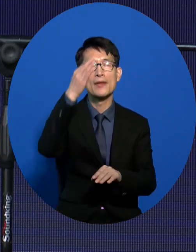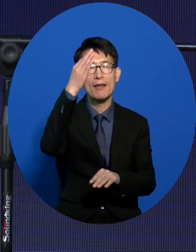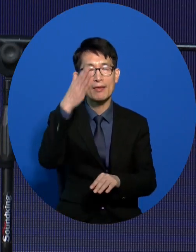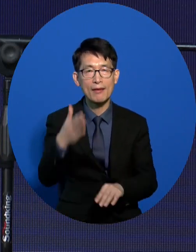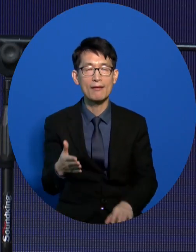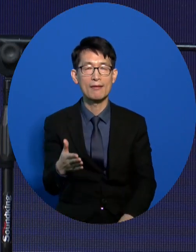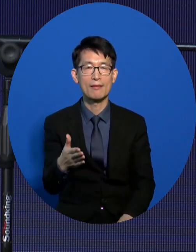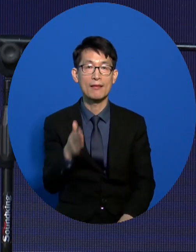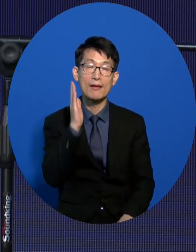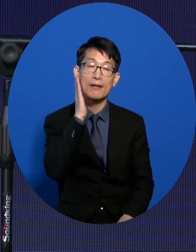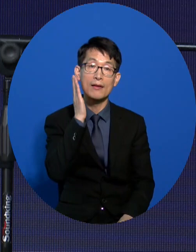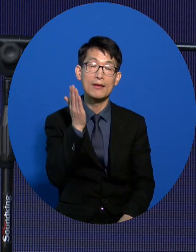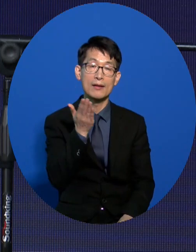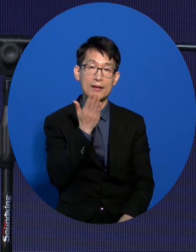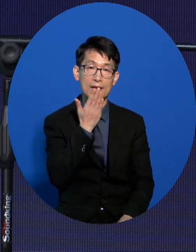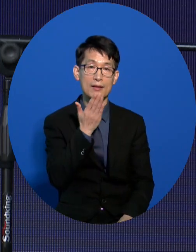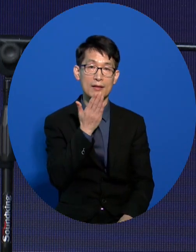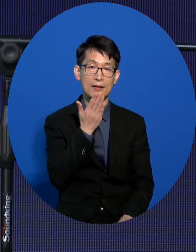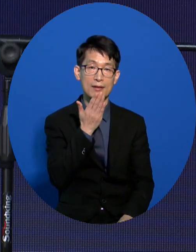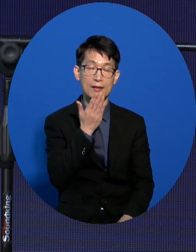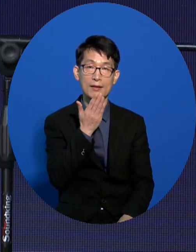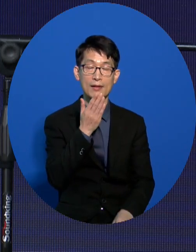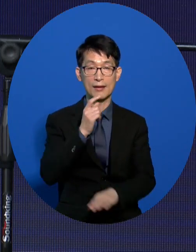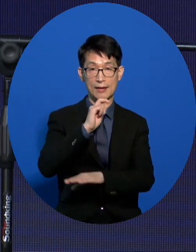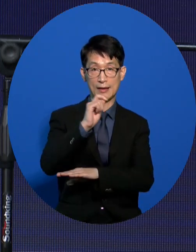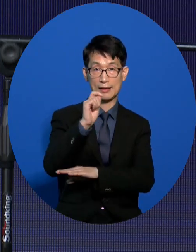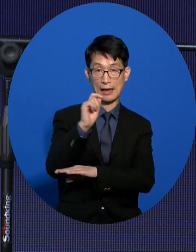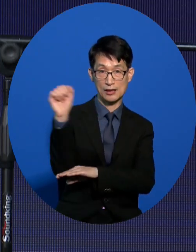So, I'm sorry, but